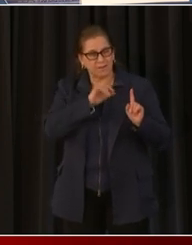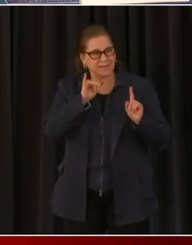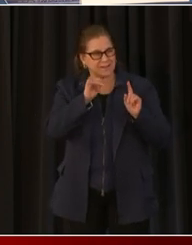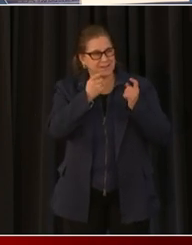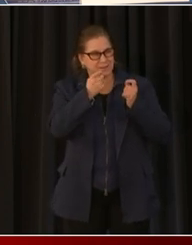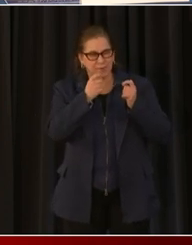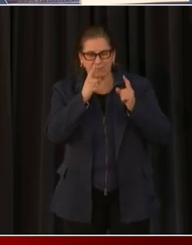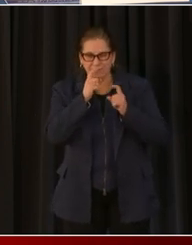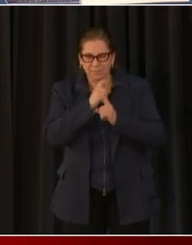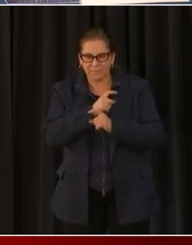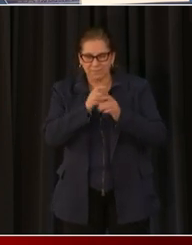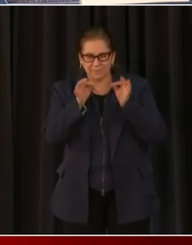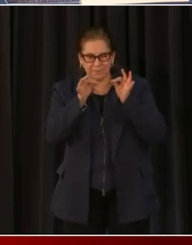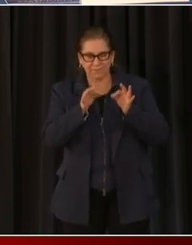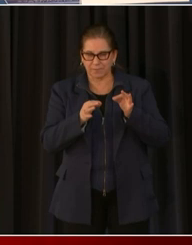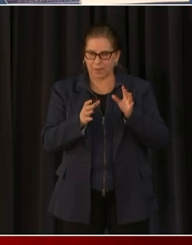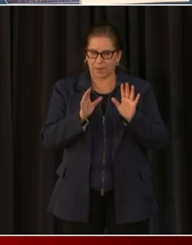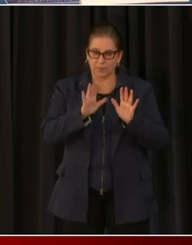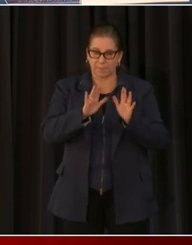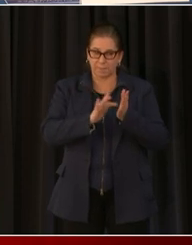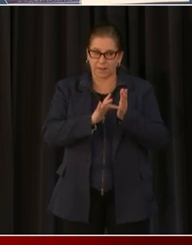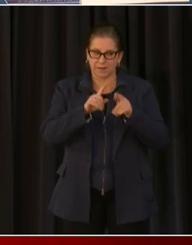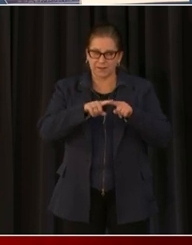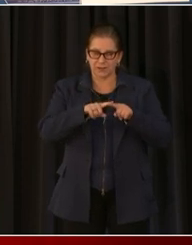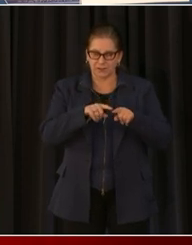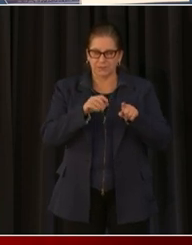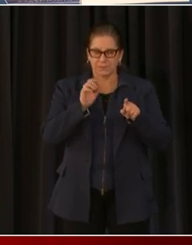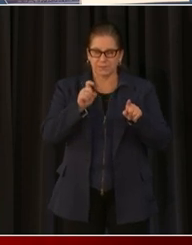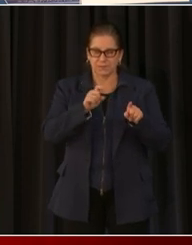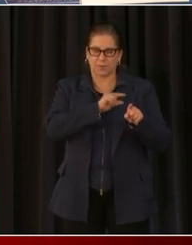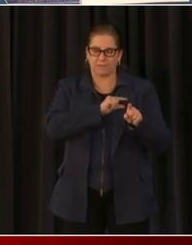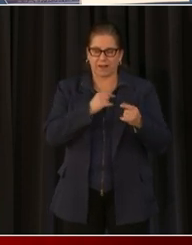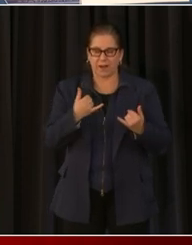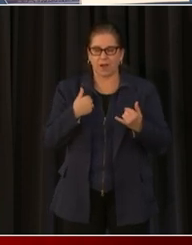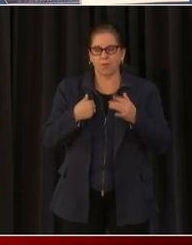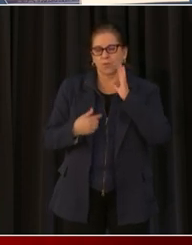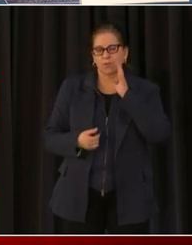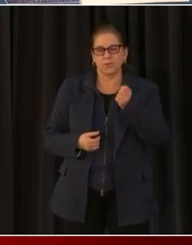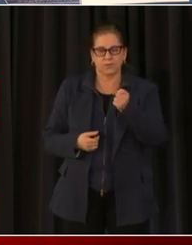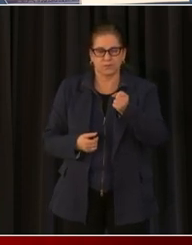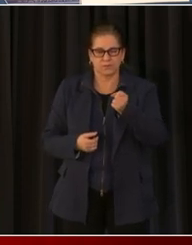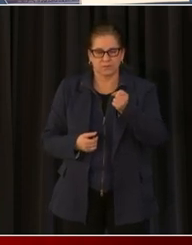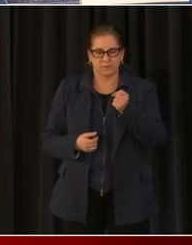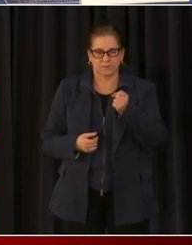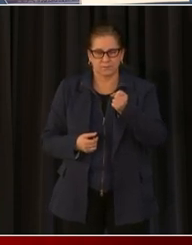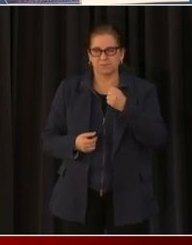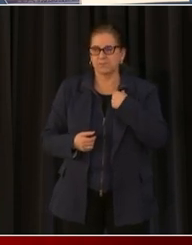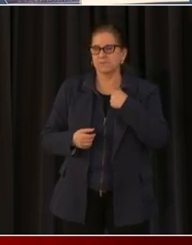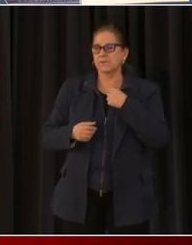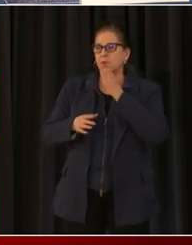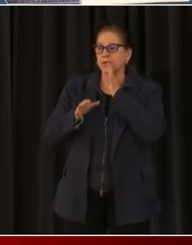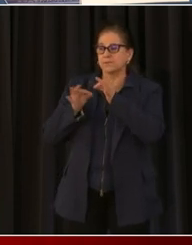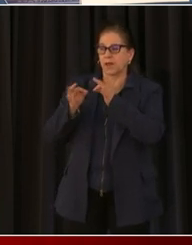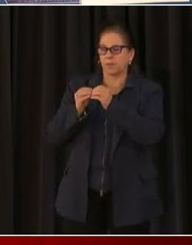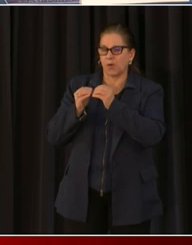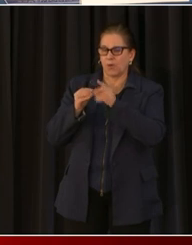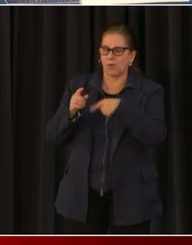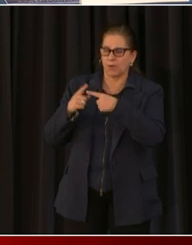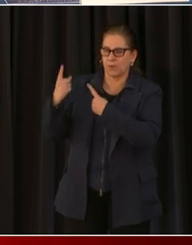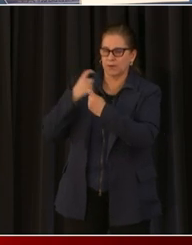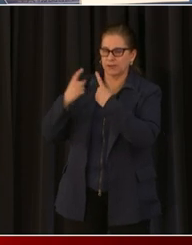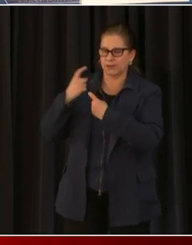provide clarification during our question and answering. At this time, I'd also like to be able to move